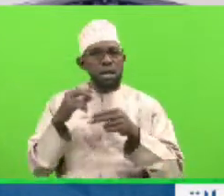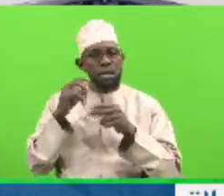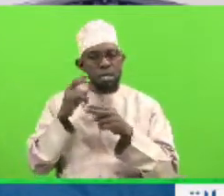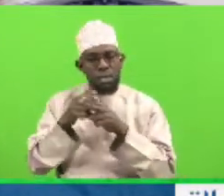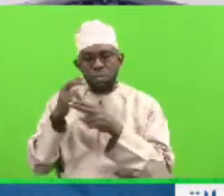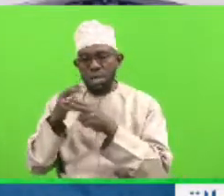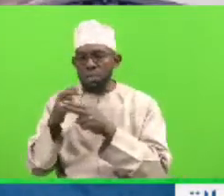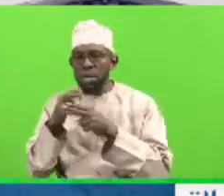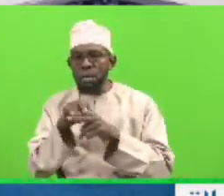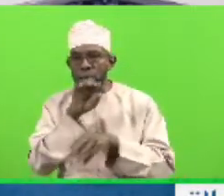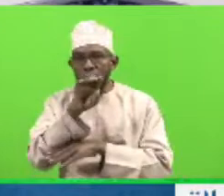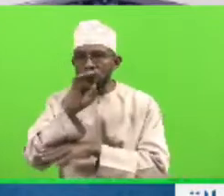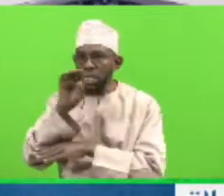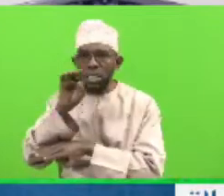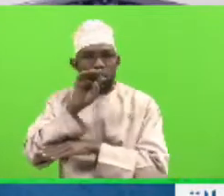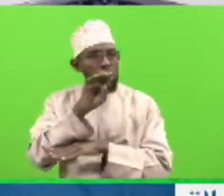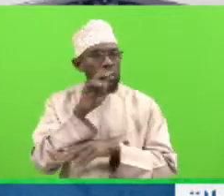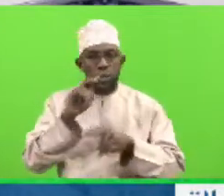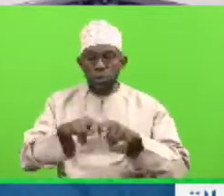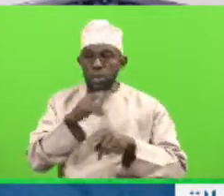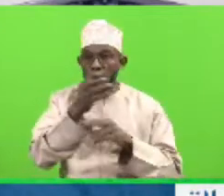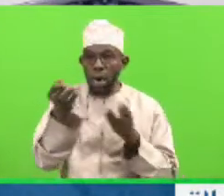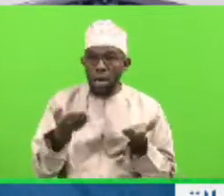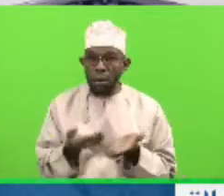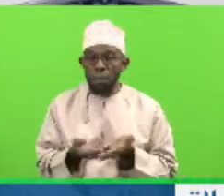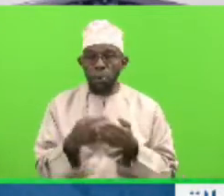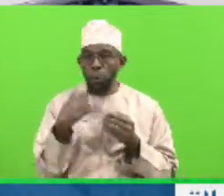I ask any one of you sitting here today,